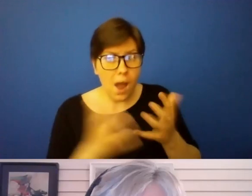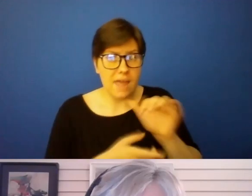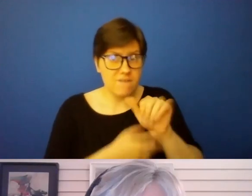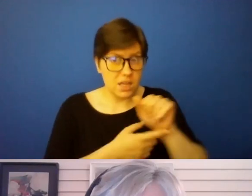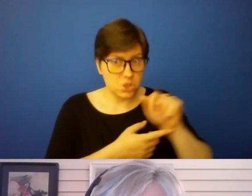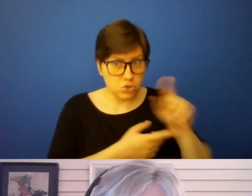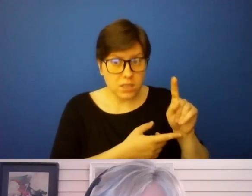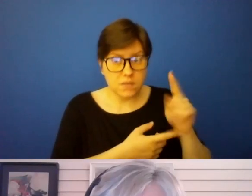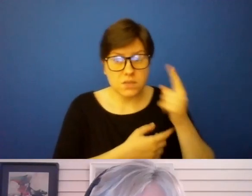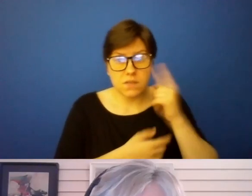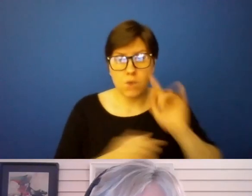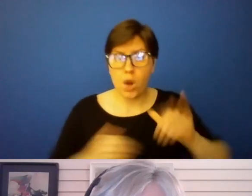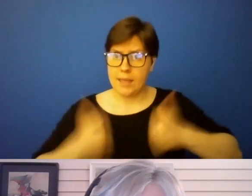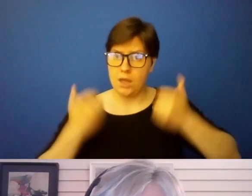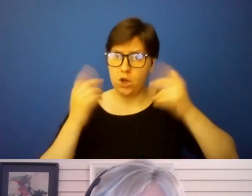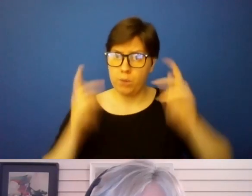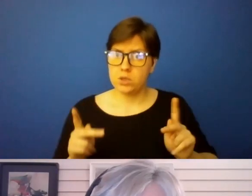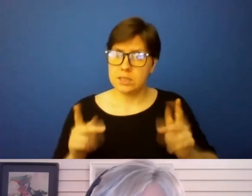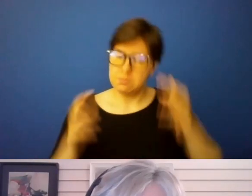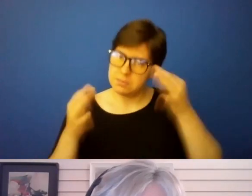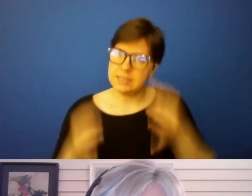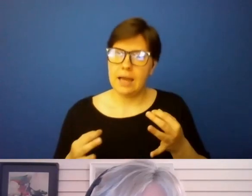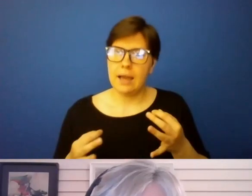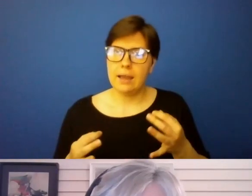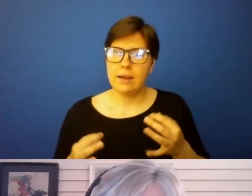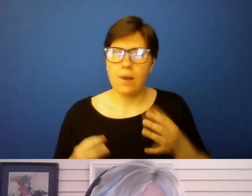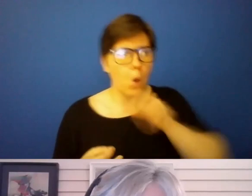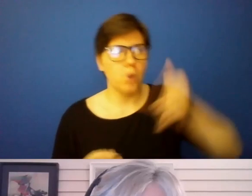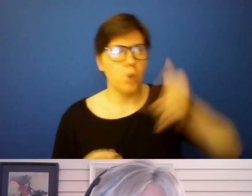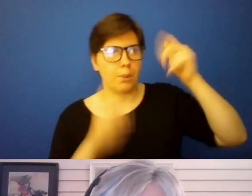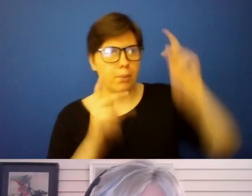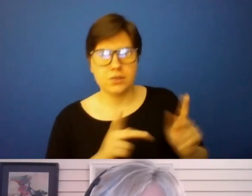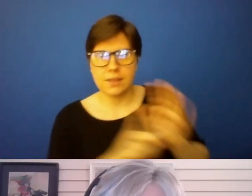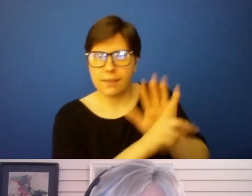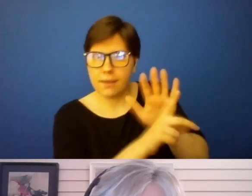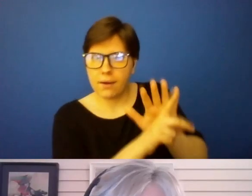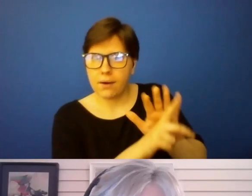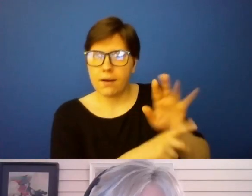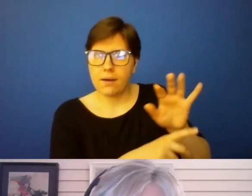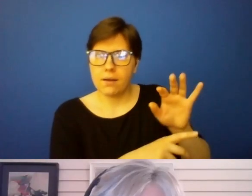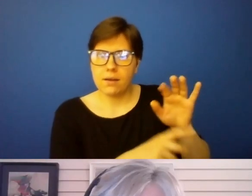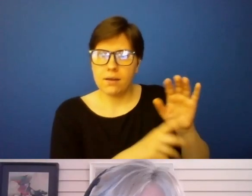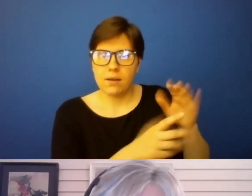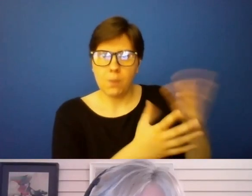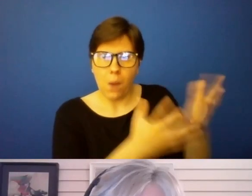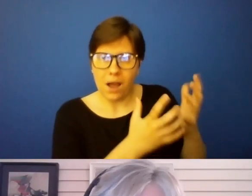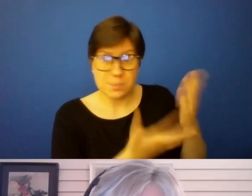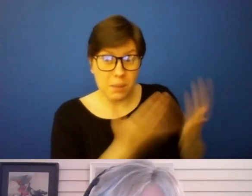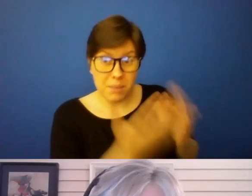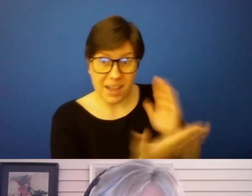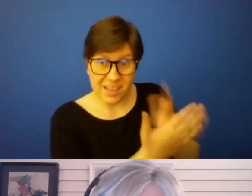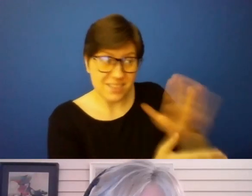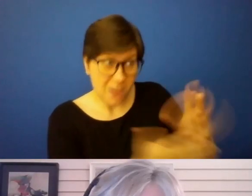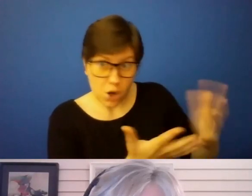which a younger person can decide the fate of an older person, maybe against the will of that older